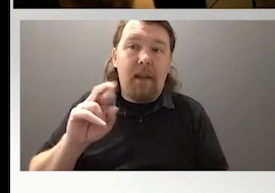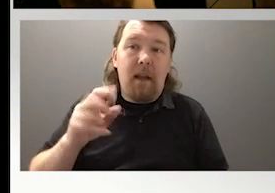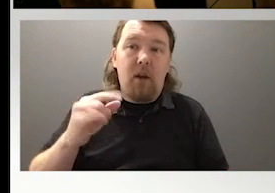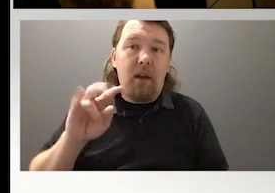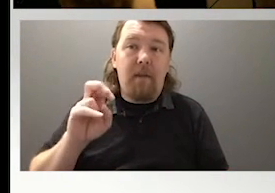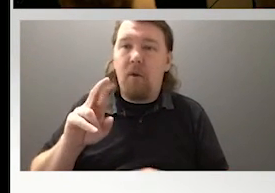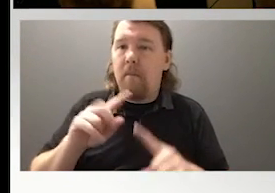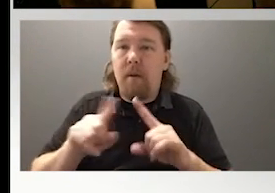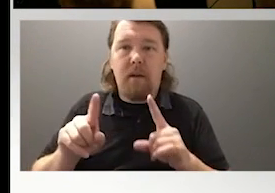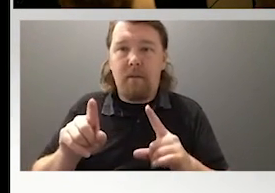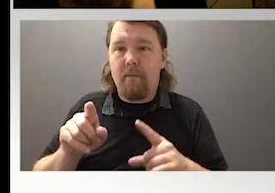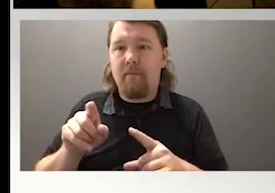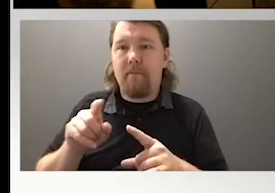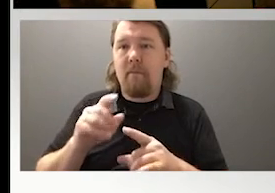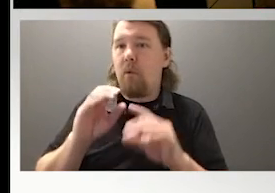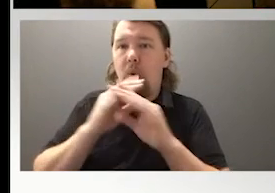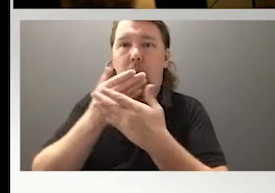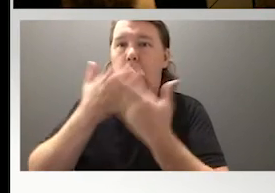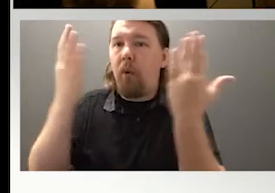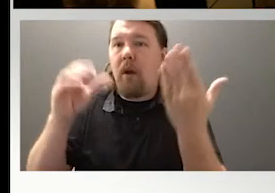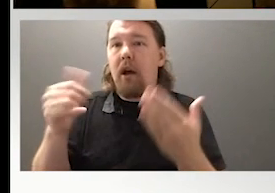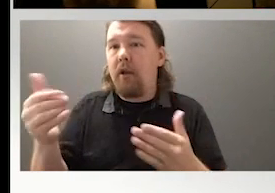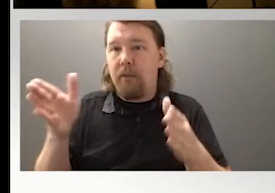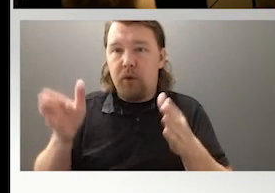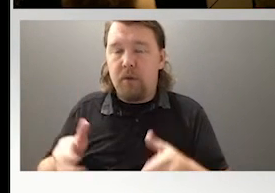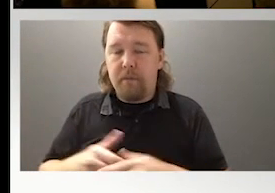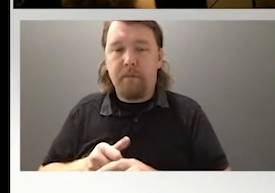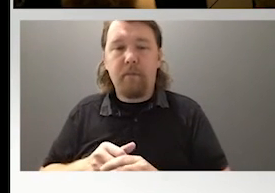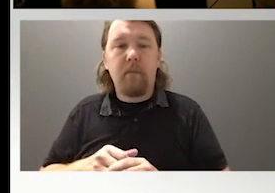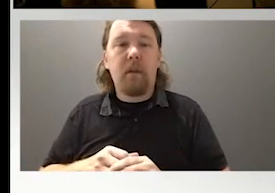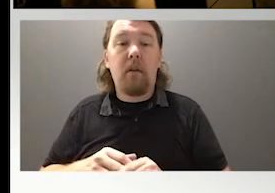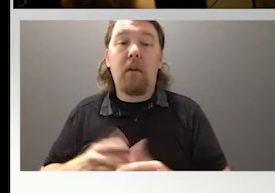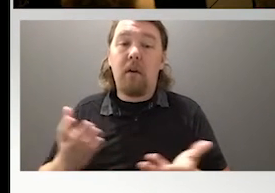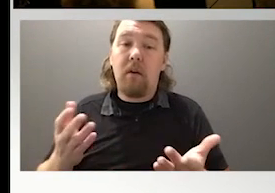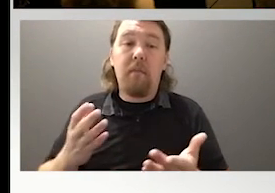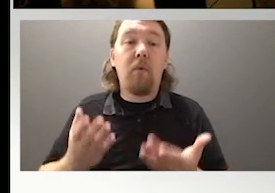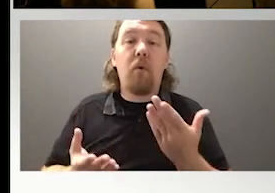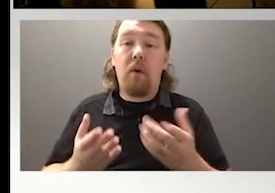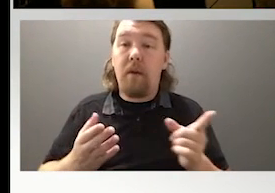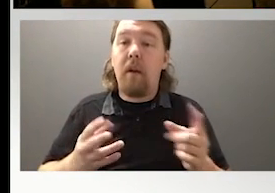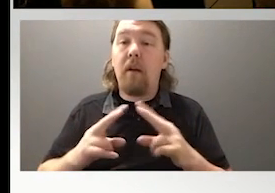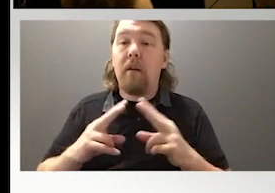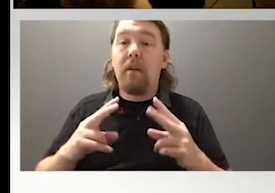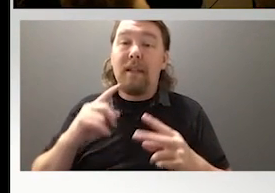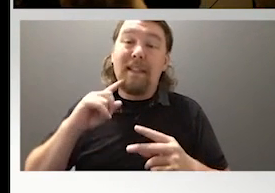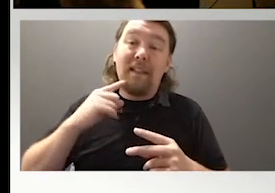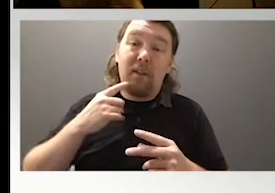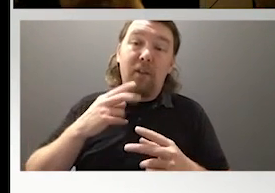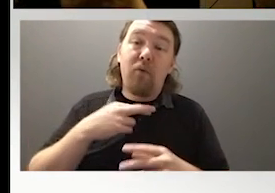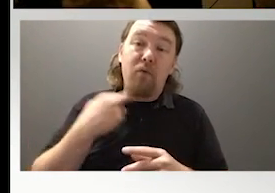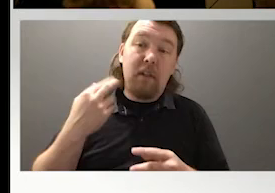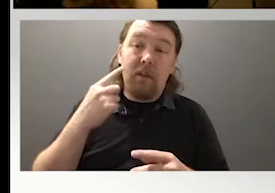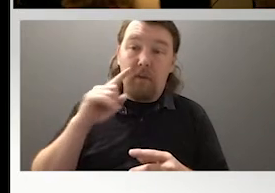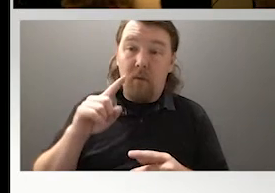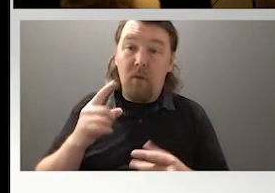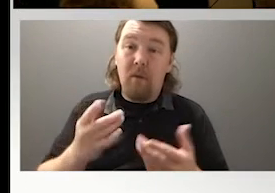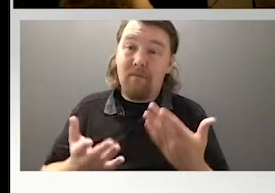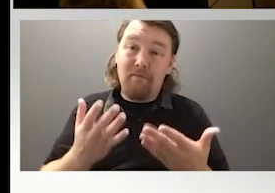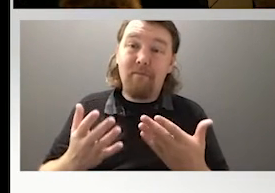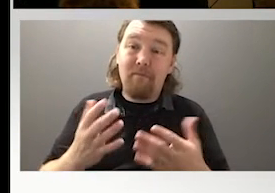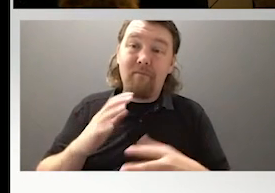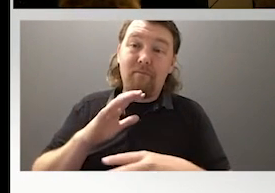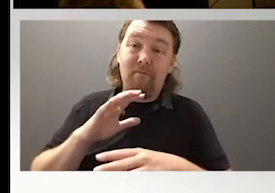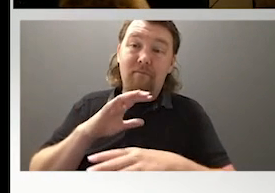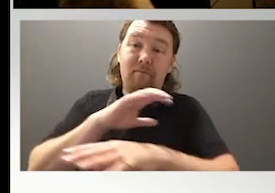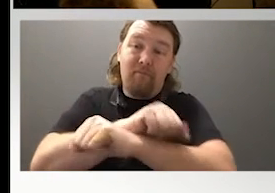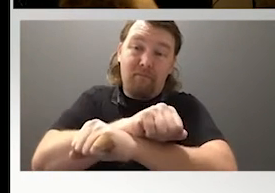available to provide that care, or who are at substantial risk of incarceration within,